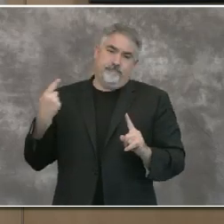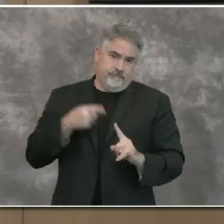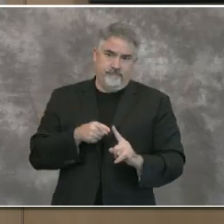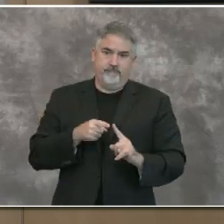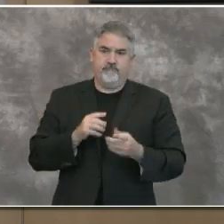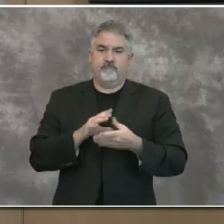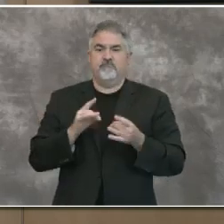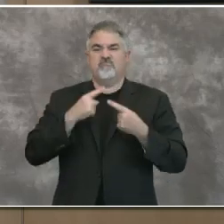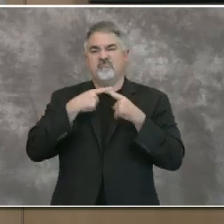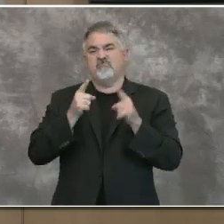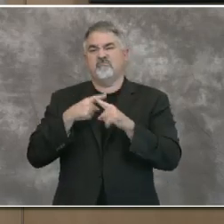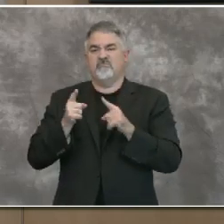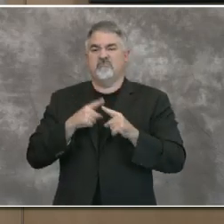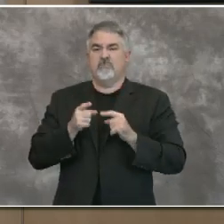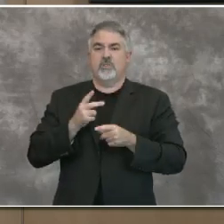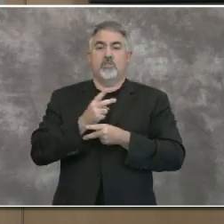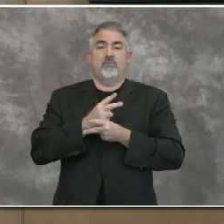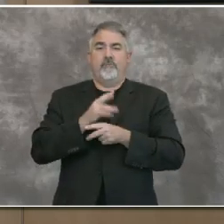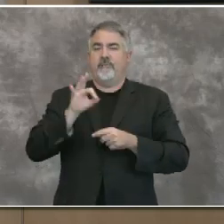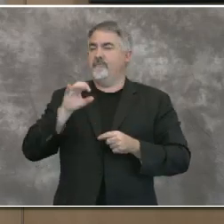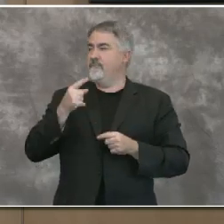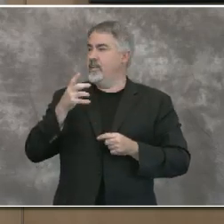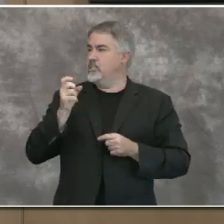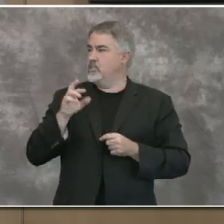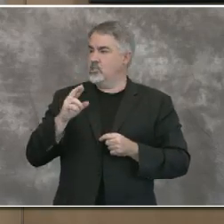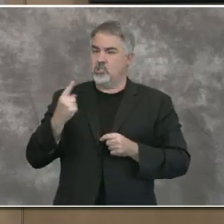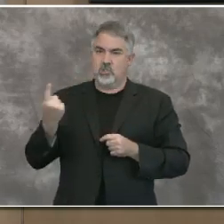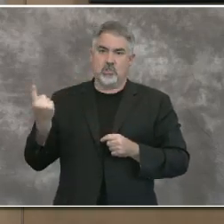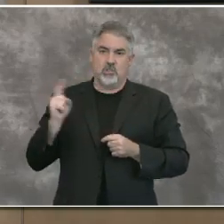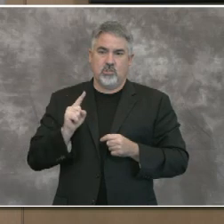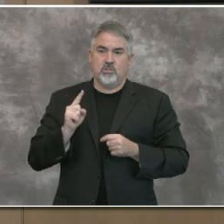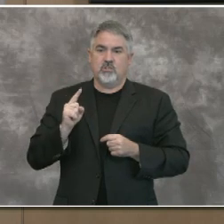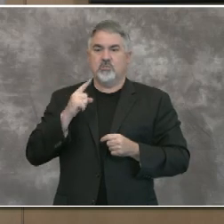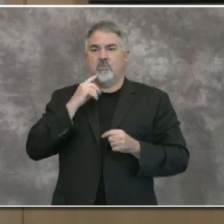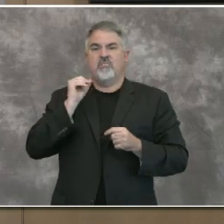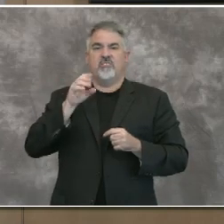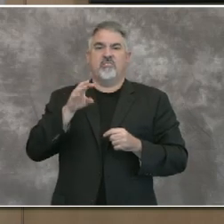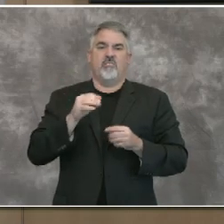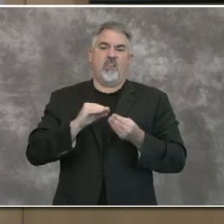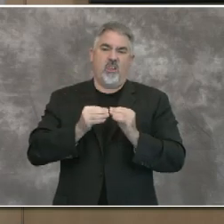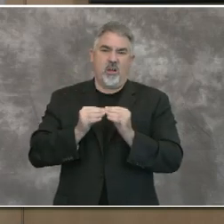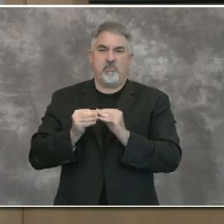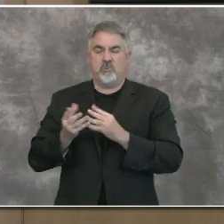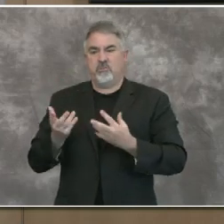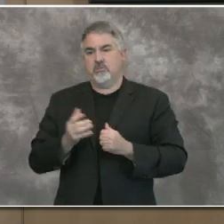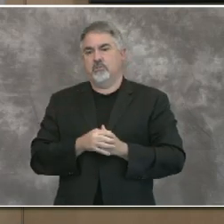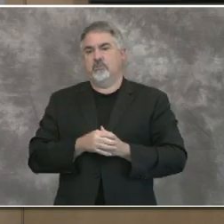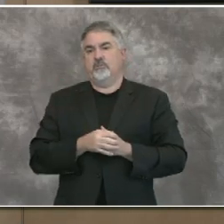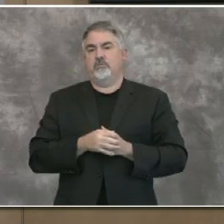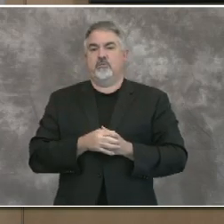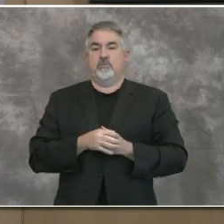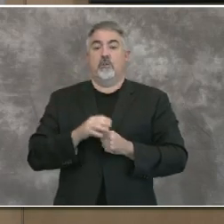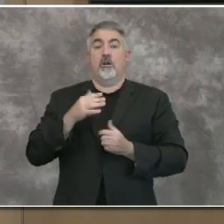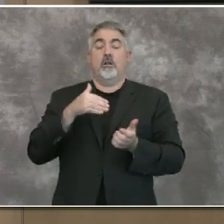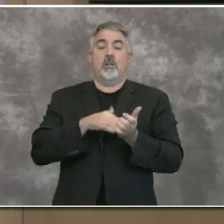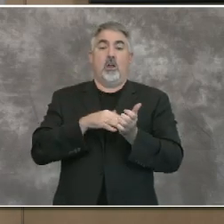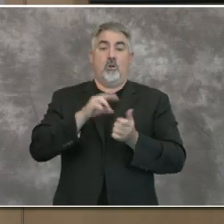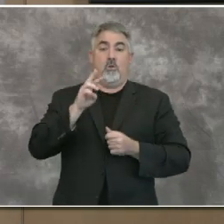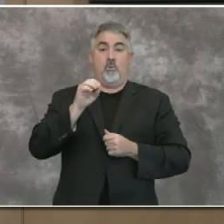with an update on the numbers, and then he'll be followed by Dr. Wilma Wooten, our Public Health Officer, who will give us a medical